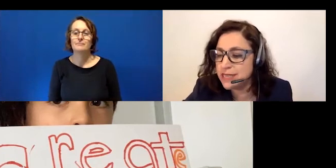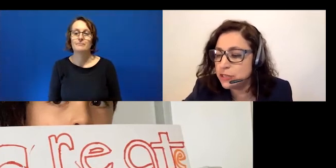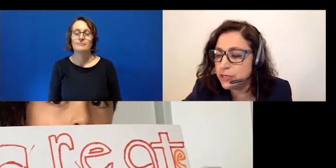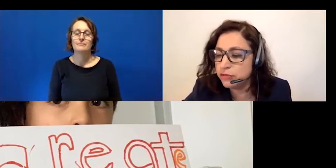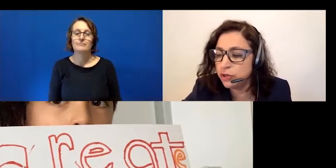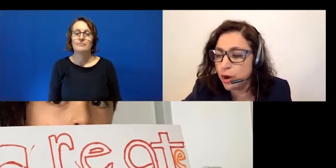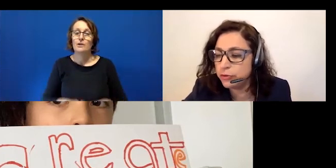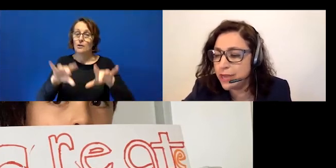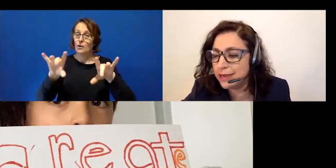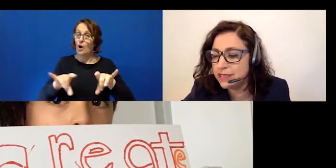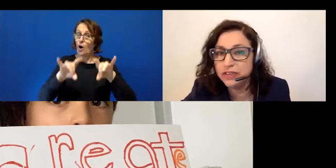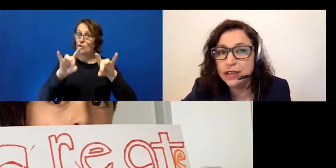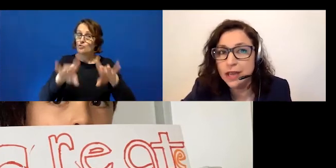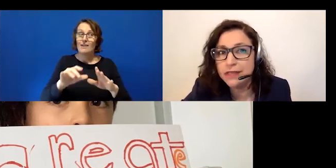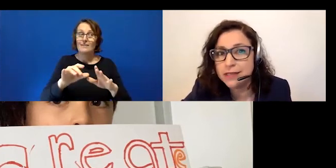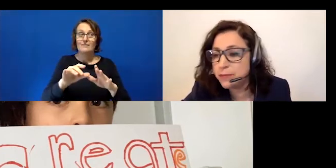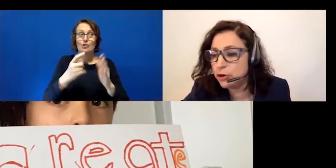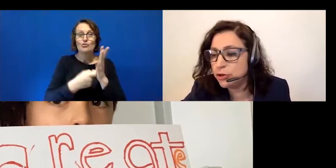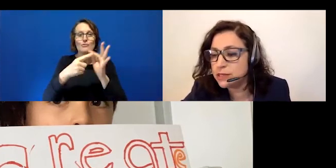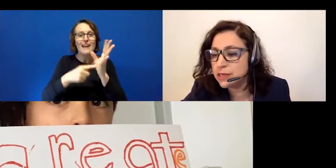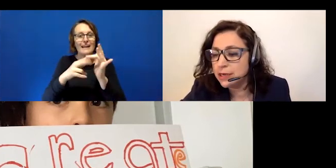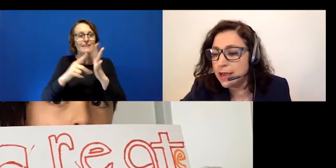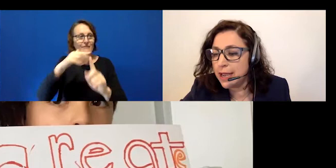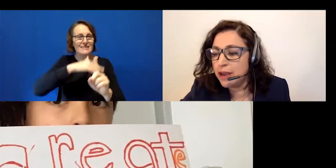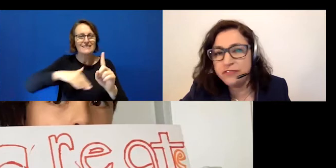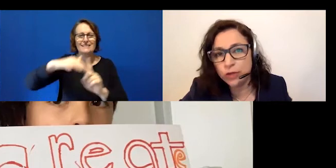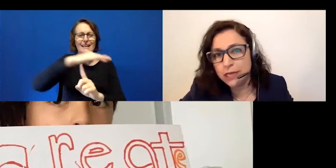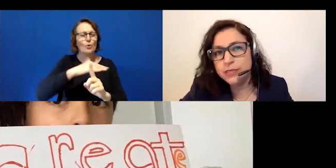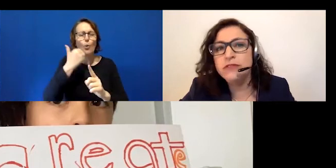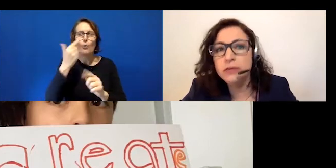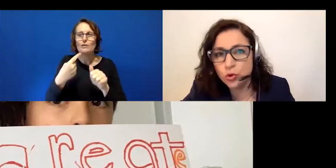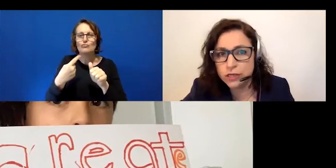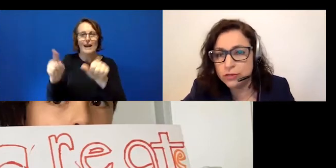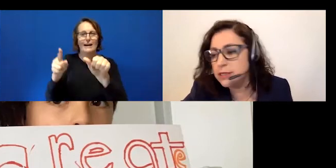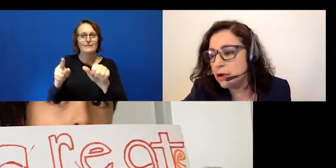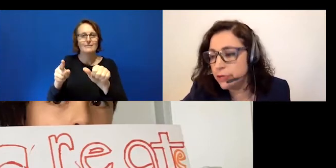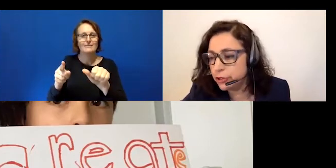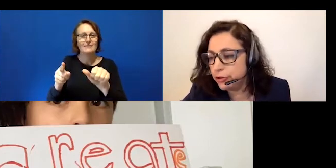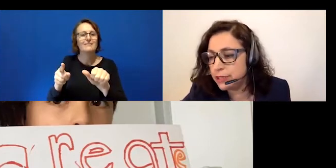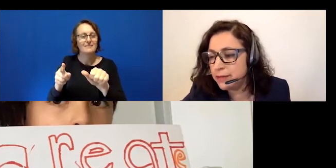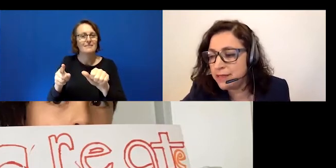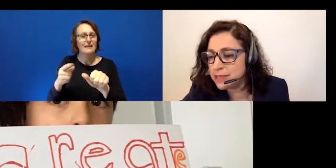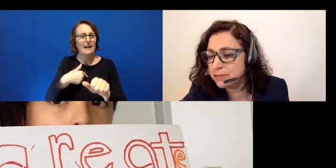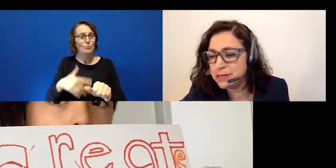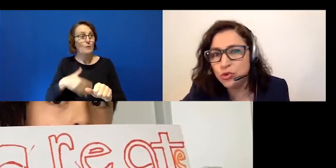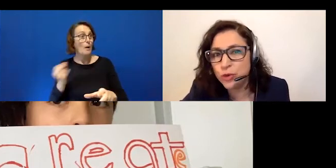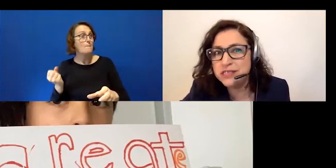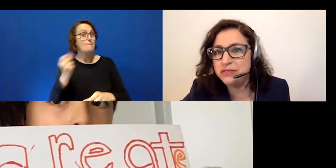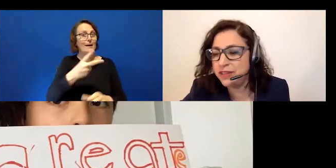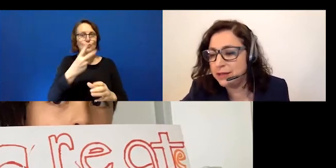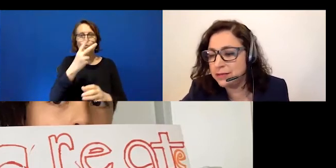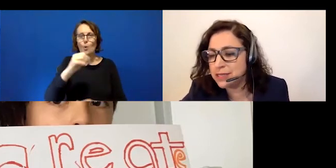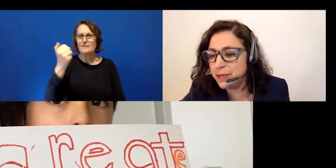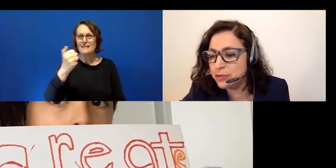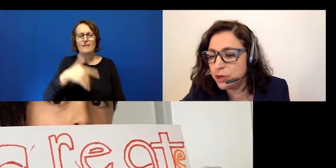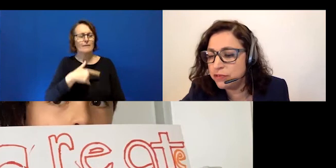creative sector is often quite reactive, and that's because and I felt like it was even more so since I returned. And there's good reason for